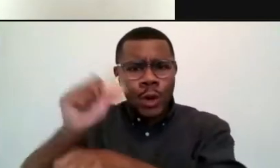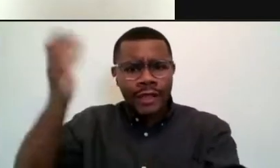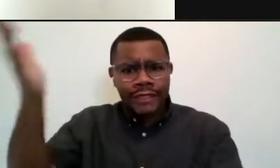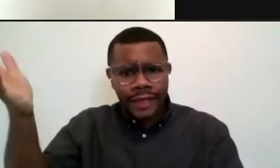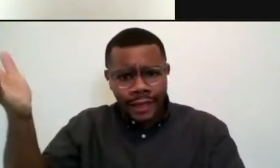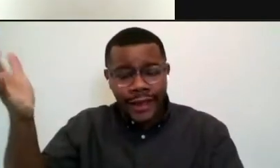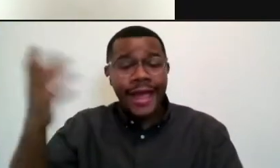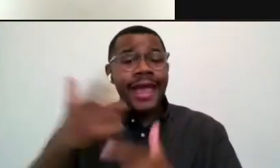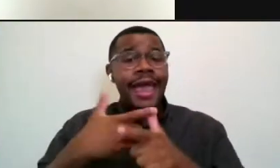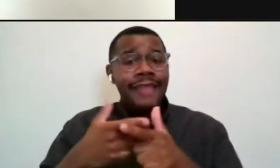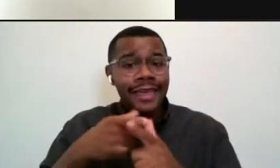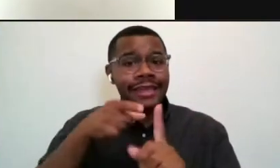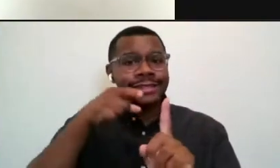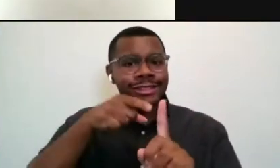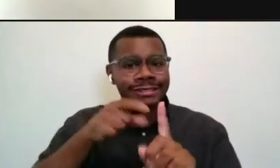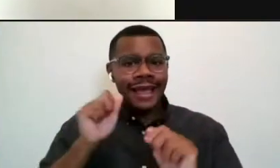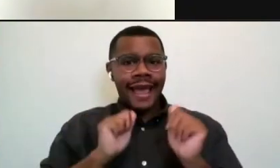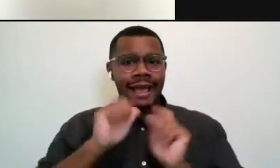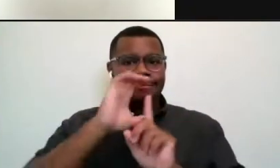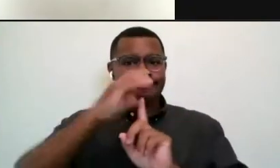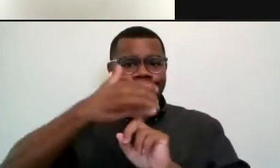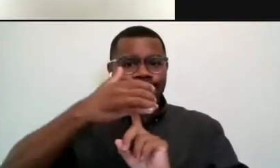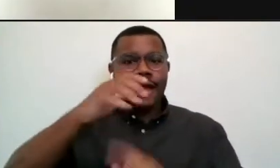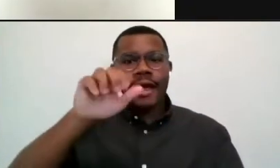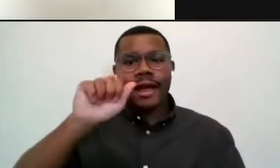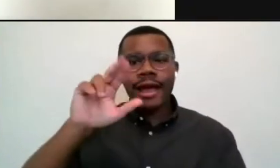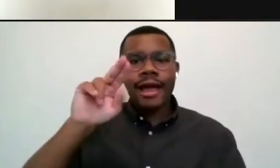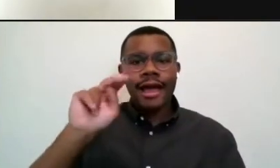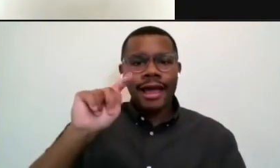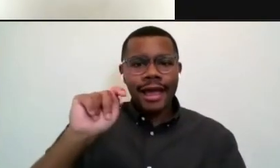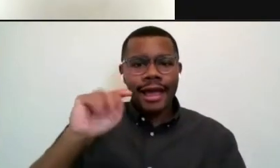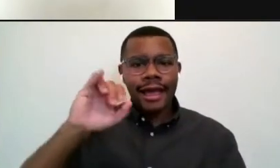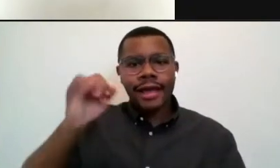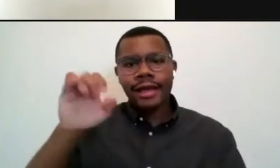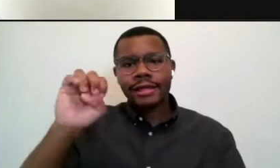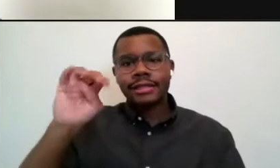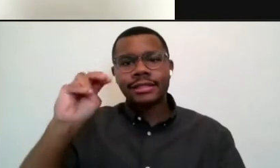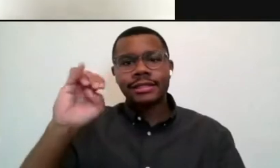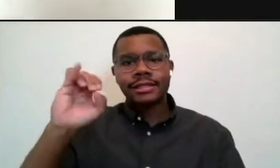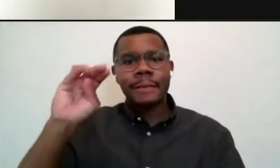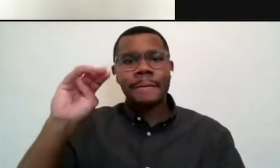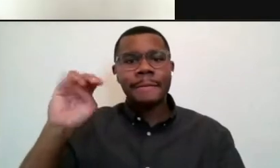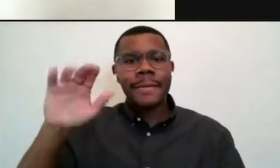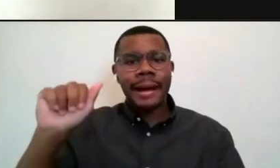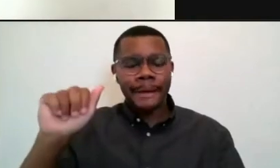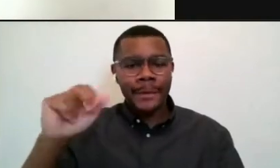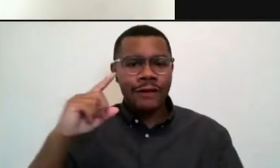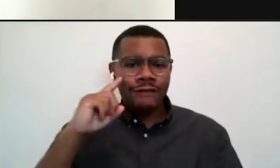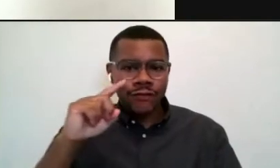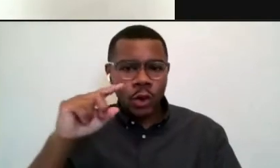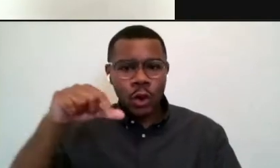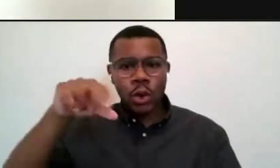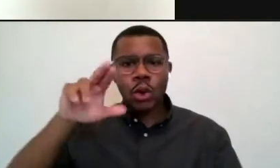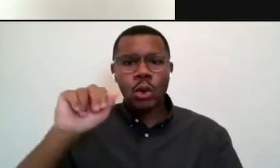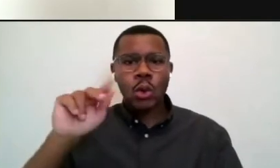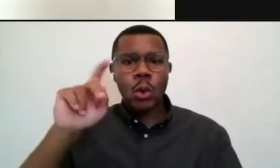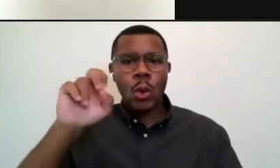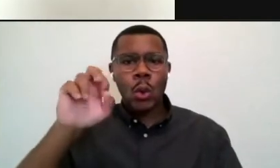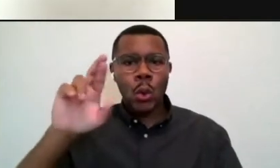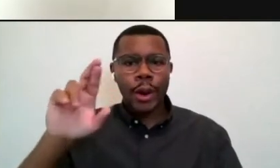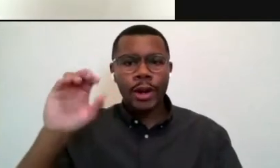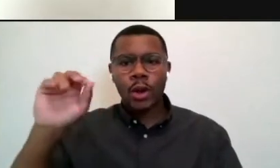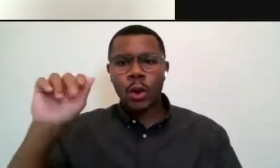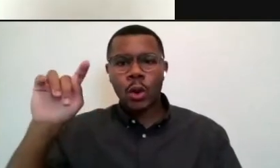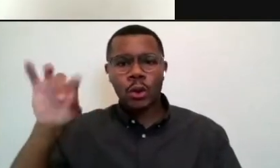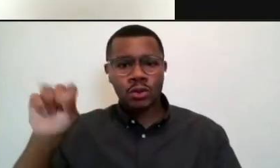Jemima for Quaker Oats for 18 years. And she was a literacy